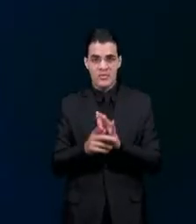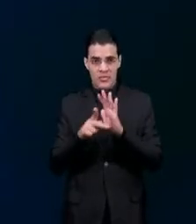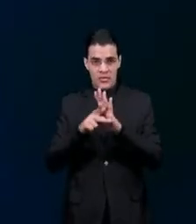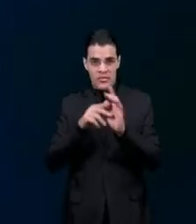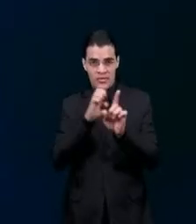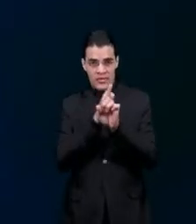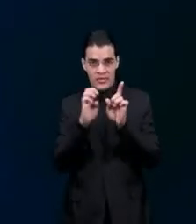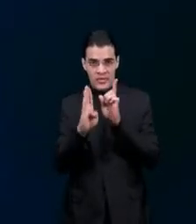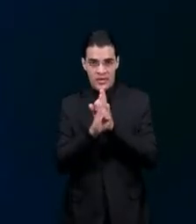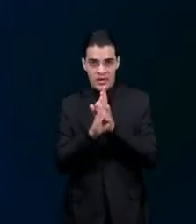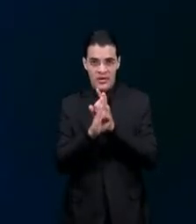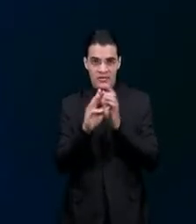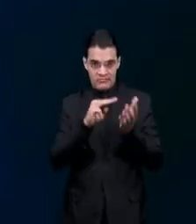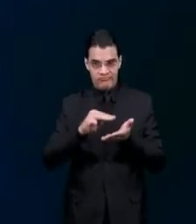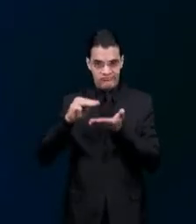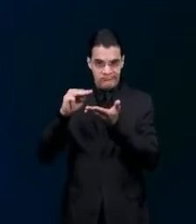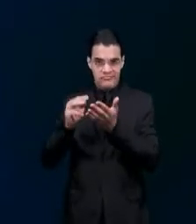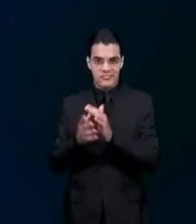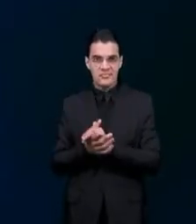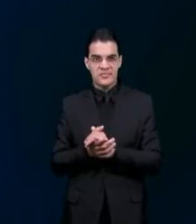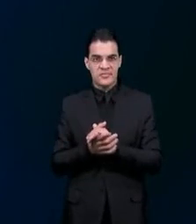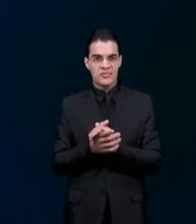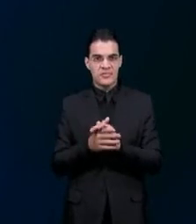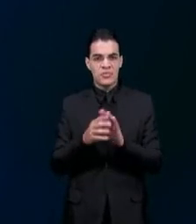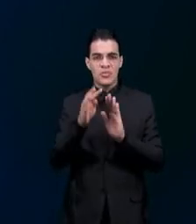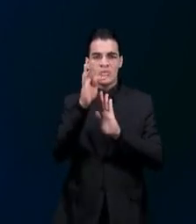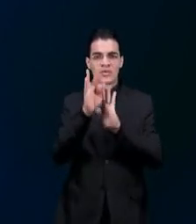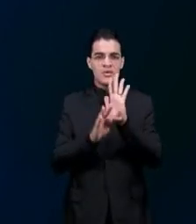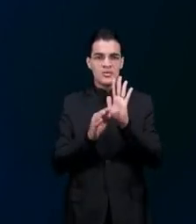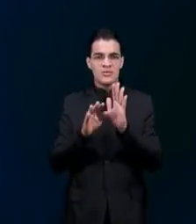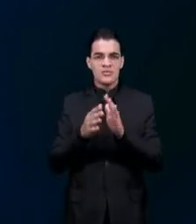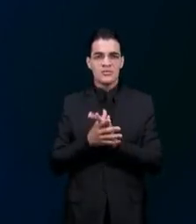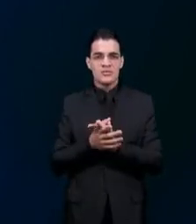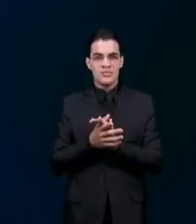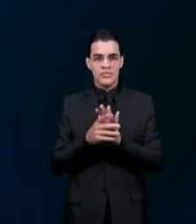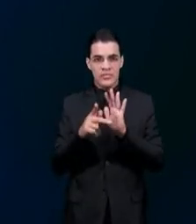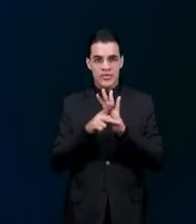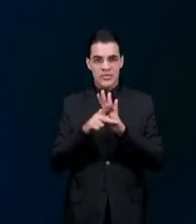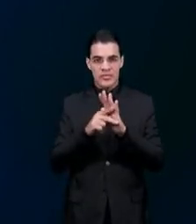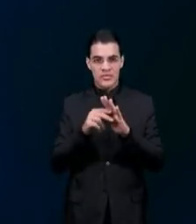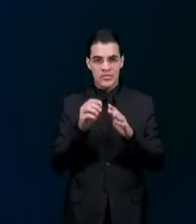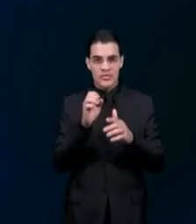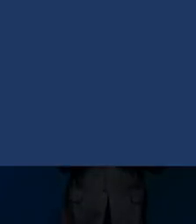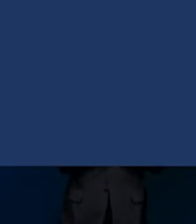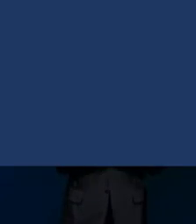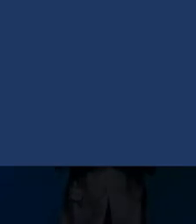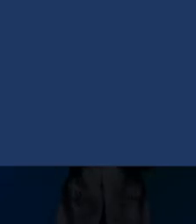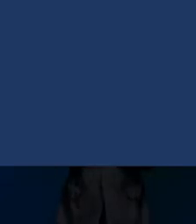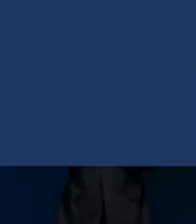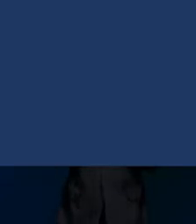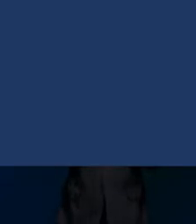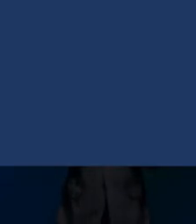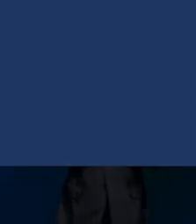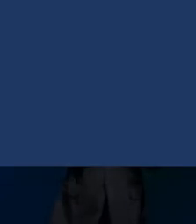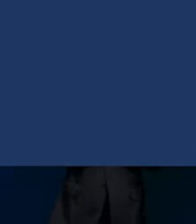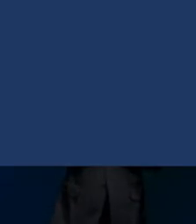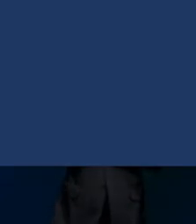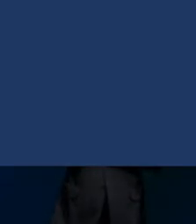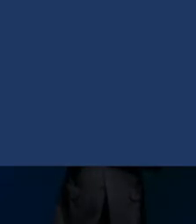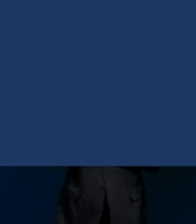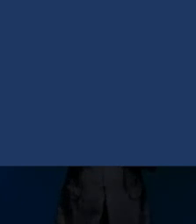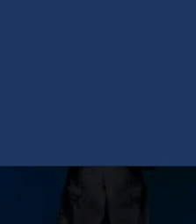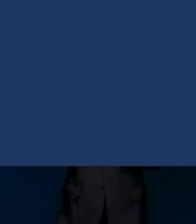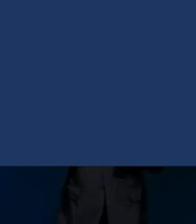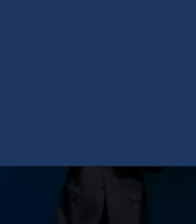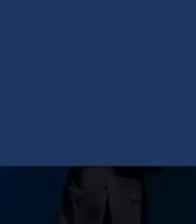number two for the Sunday Bible School for Maranatha Christian Church the following text that is registered in Exodus 19, verse